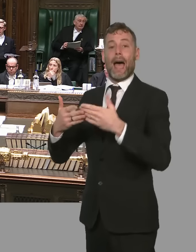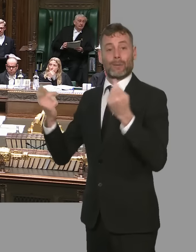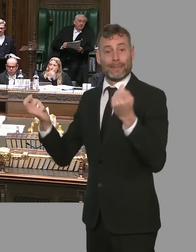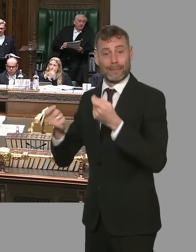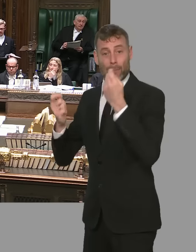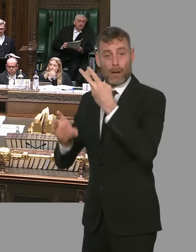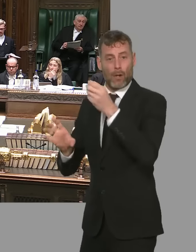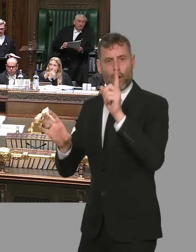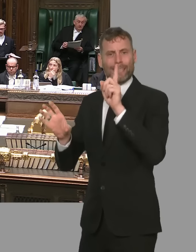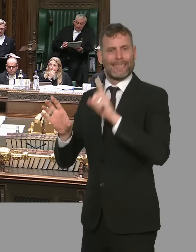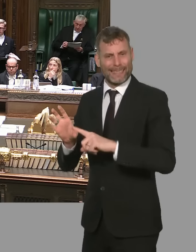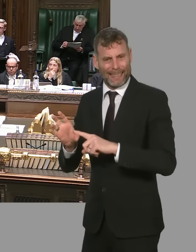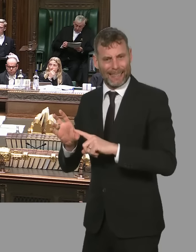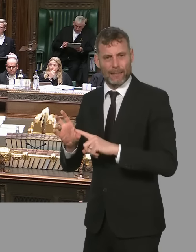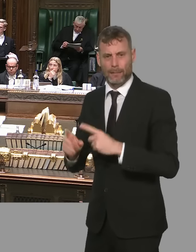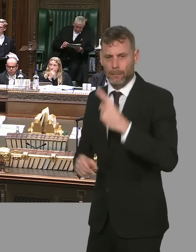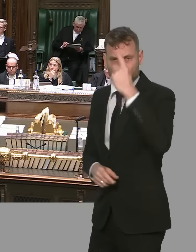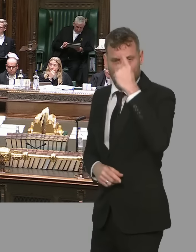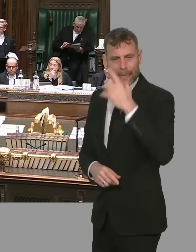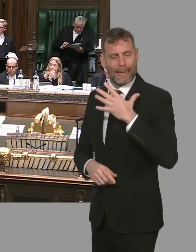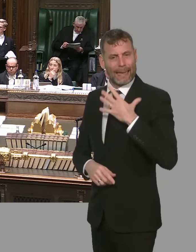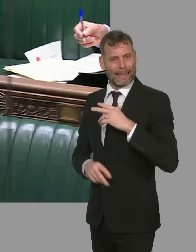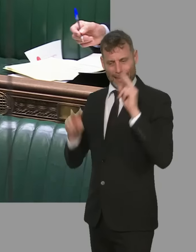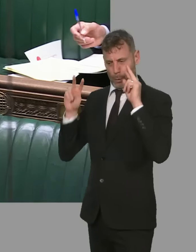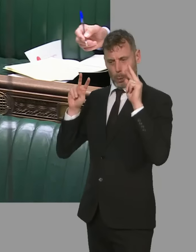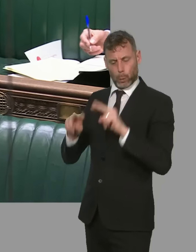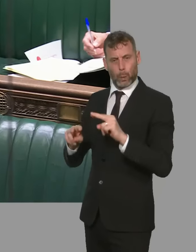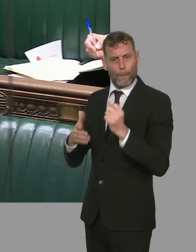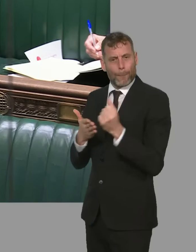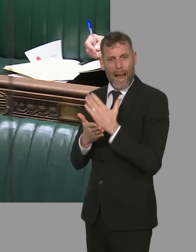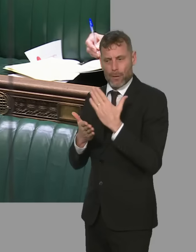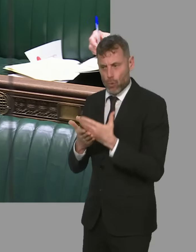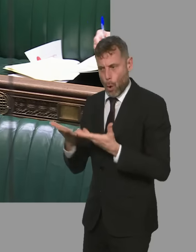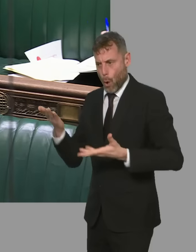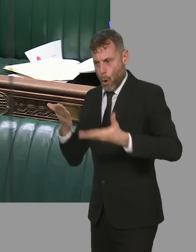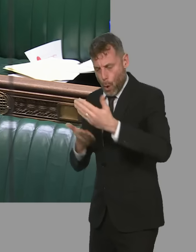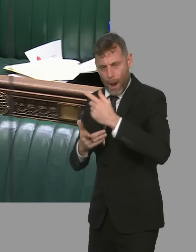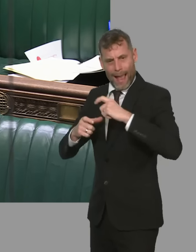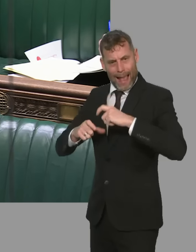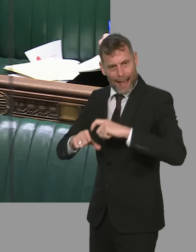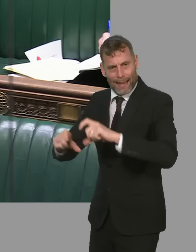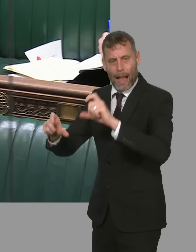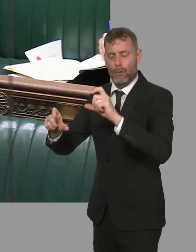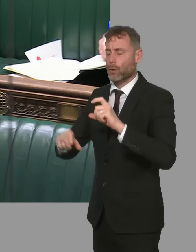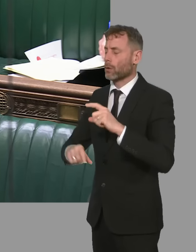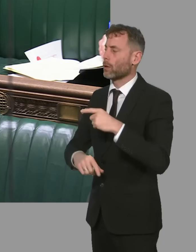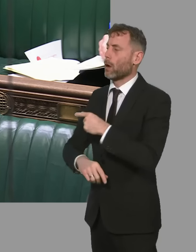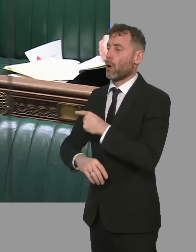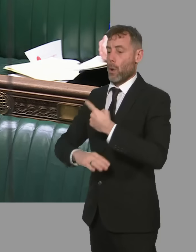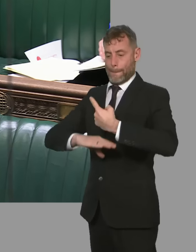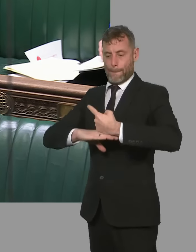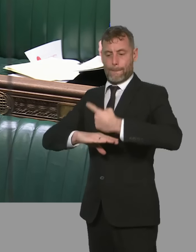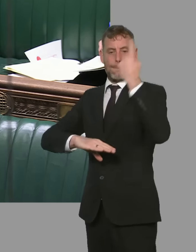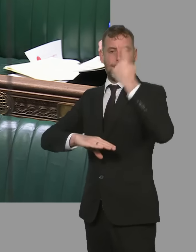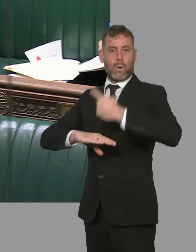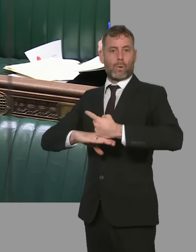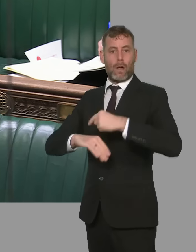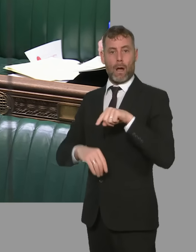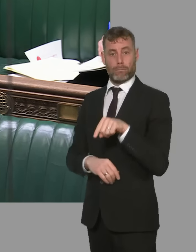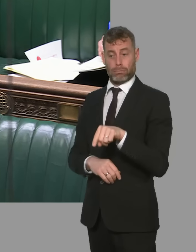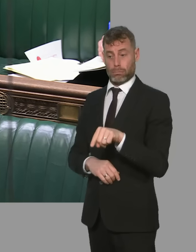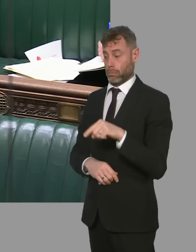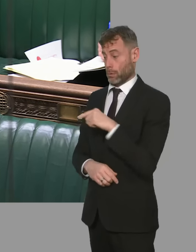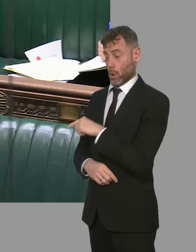the provisions relating to a border poll are very clearly set out in the Good Friday Agreement. There is one